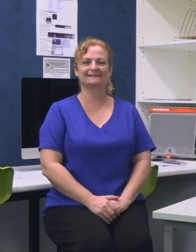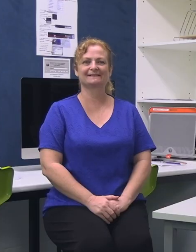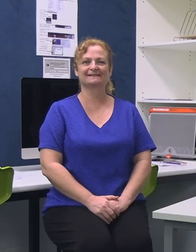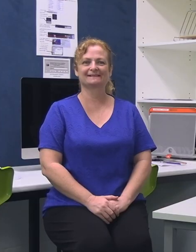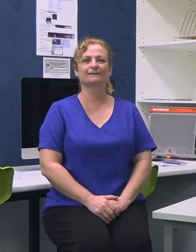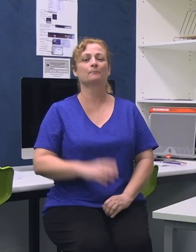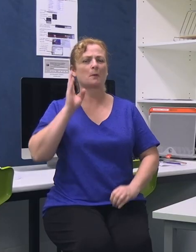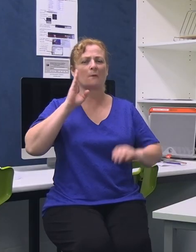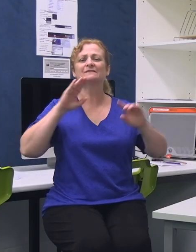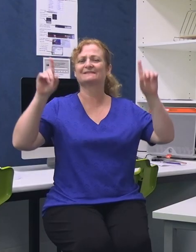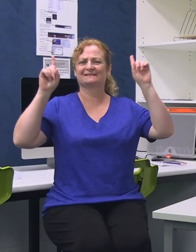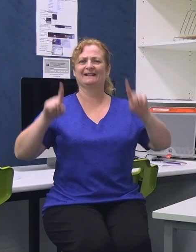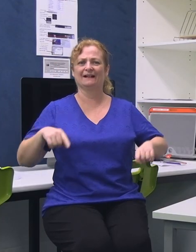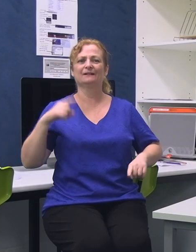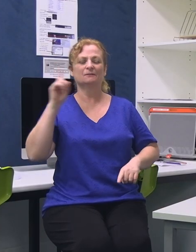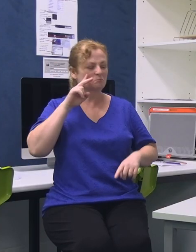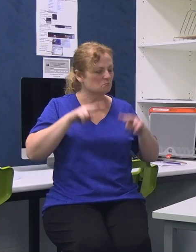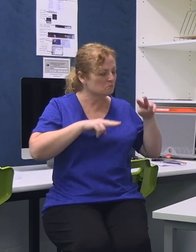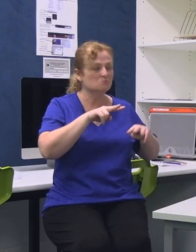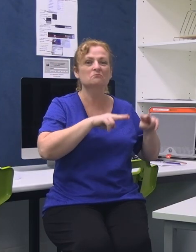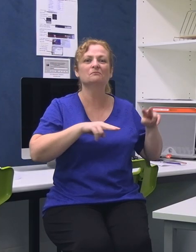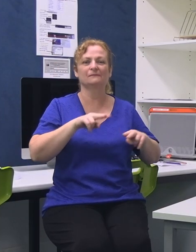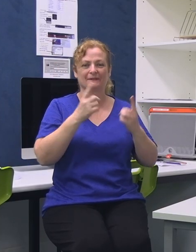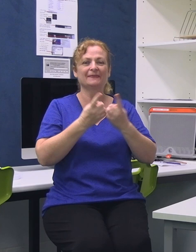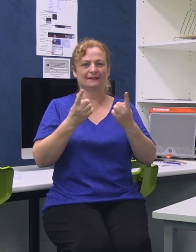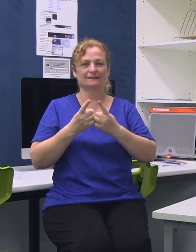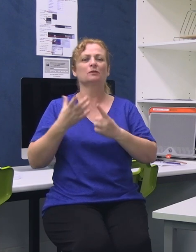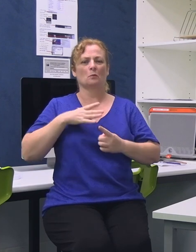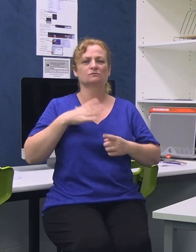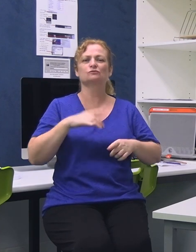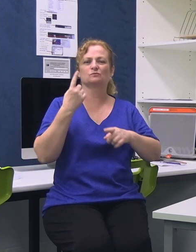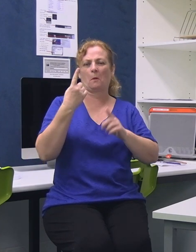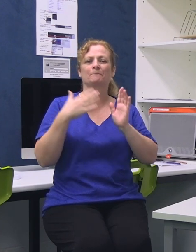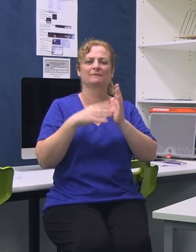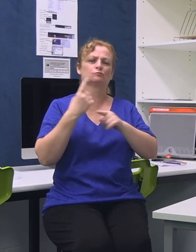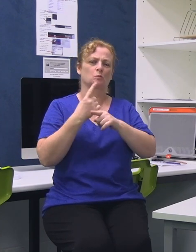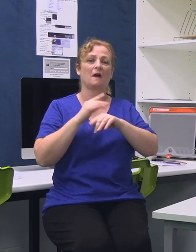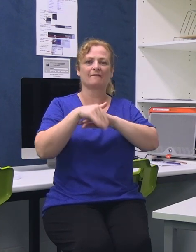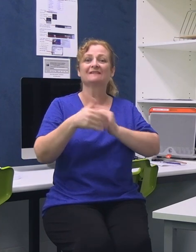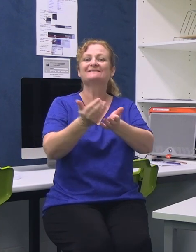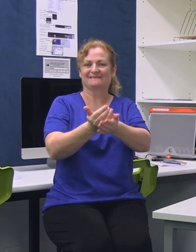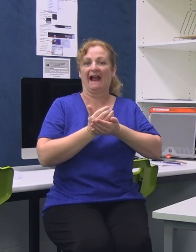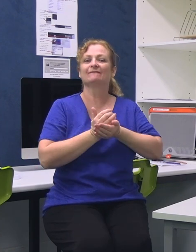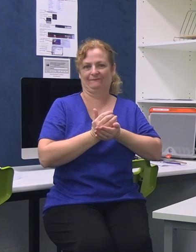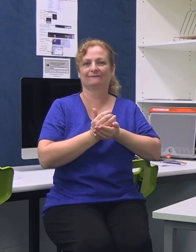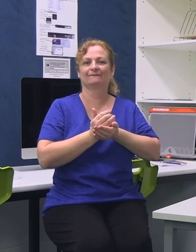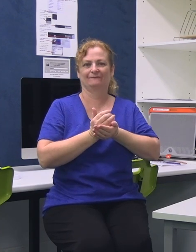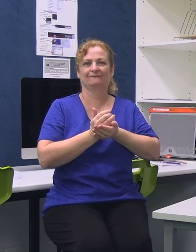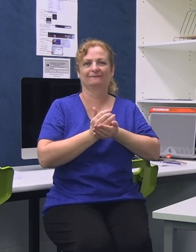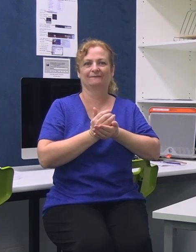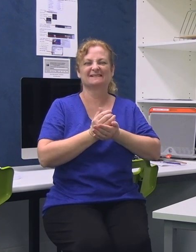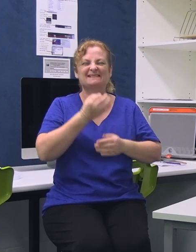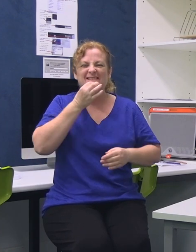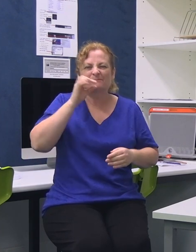Before we start handling too many of these electrical things, we better take a minute to talk about safety. Now, a tiny